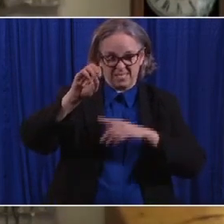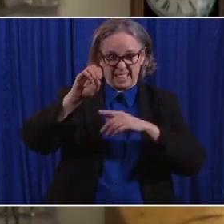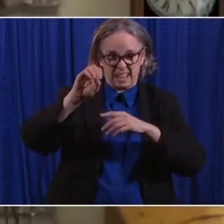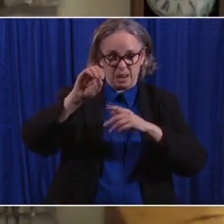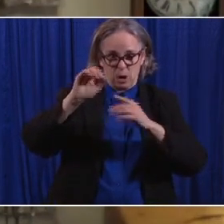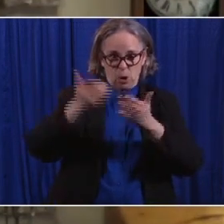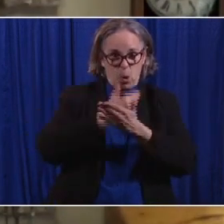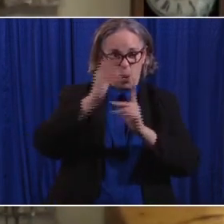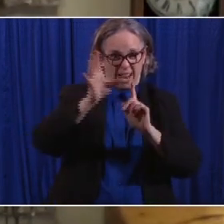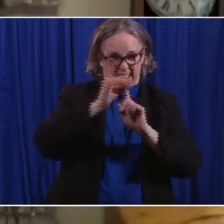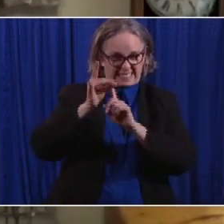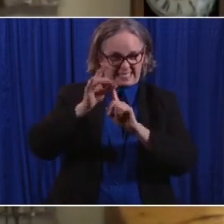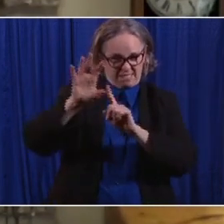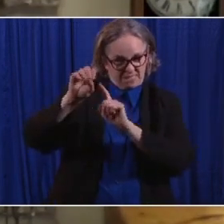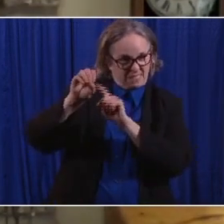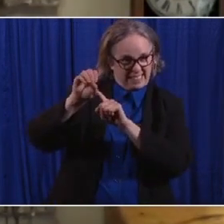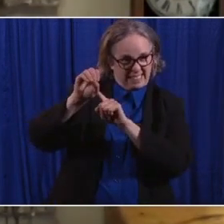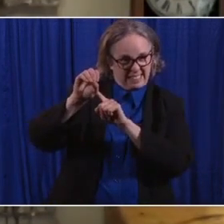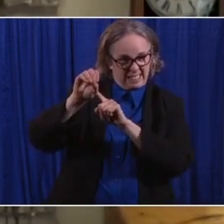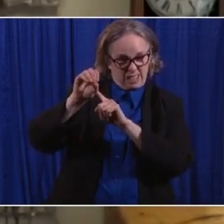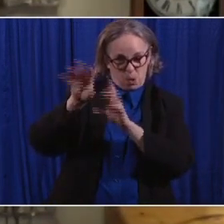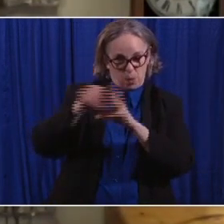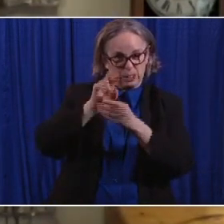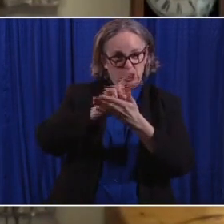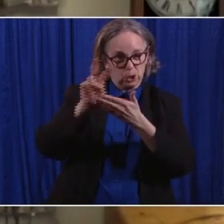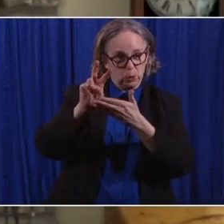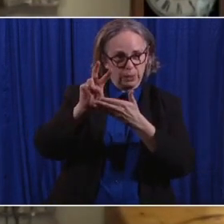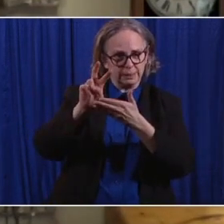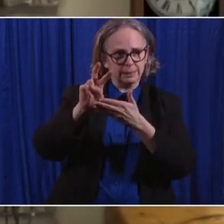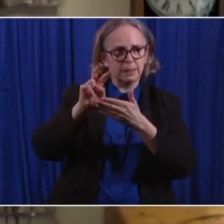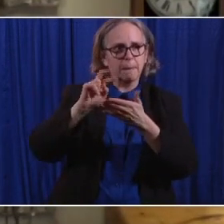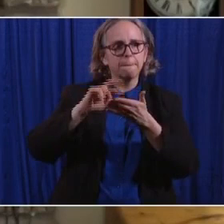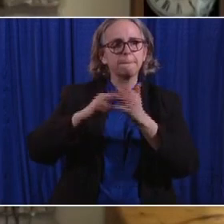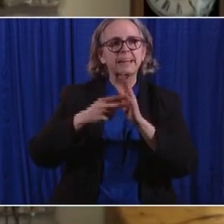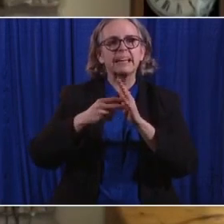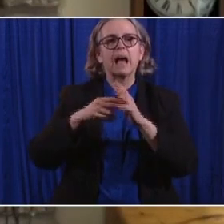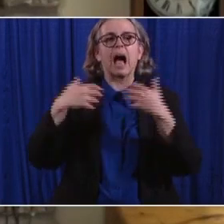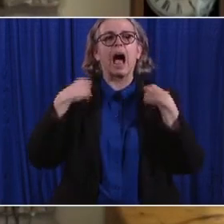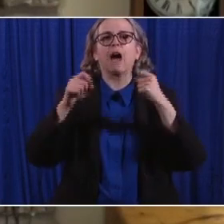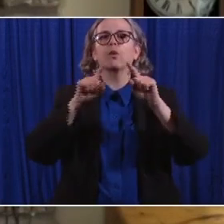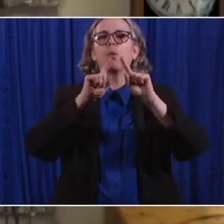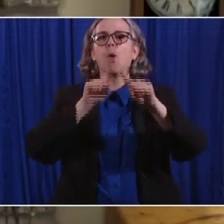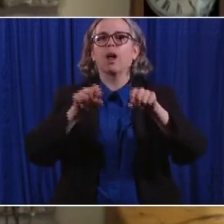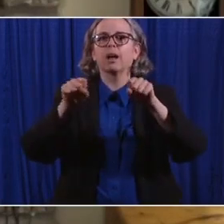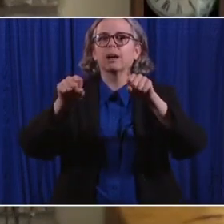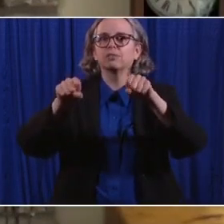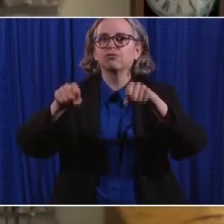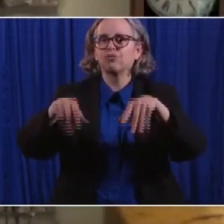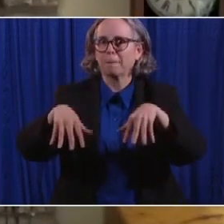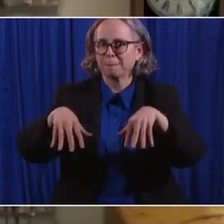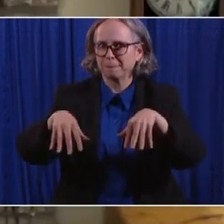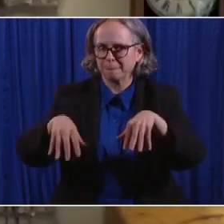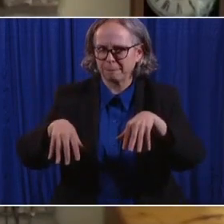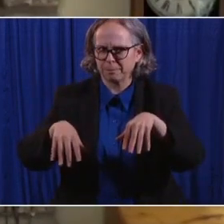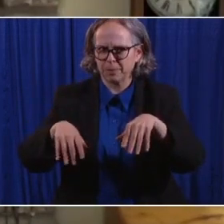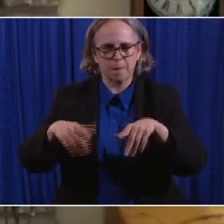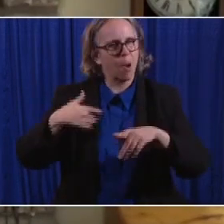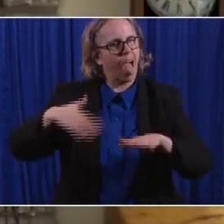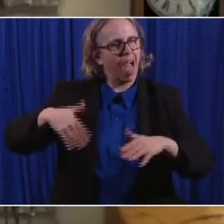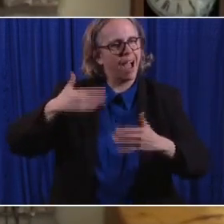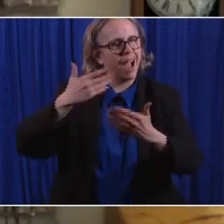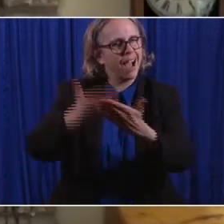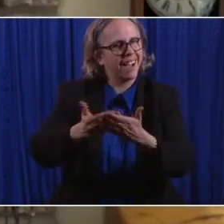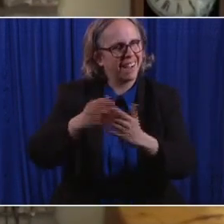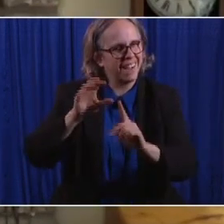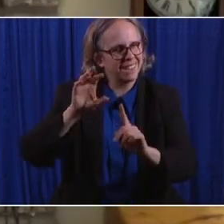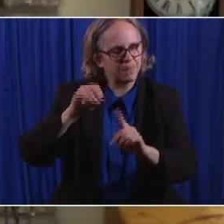health orders. We have ways to go. I'm going to show you in a minute that we've really made some progress here. But let me look at this. The white counties.